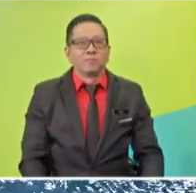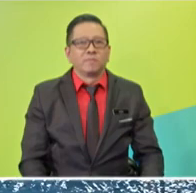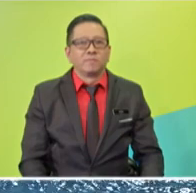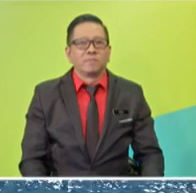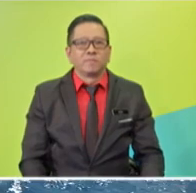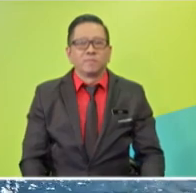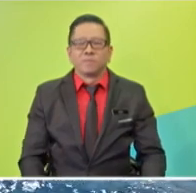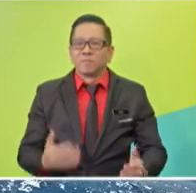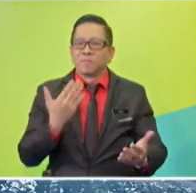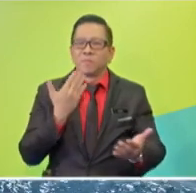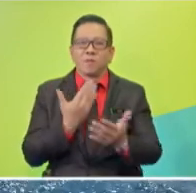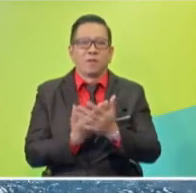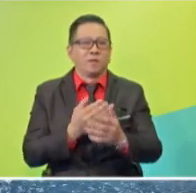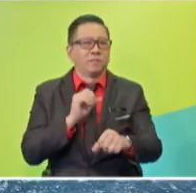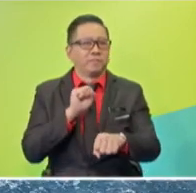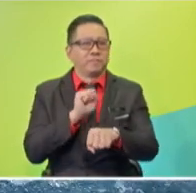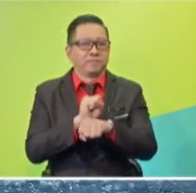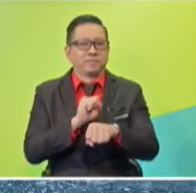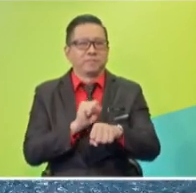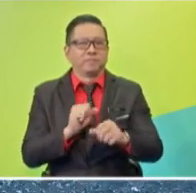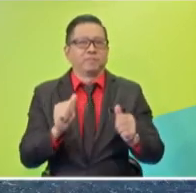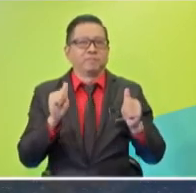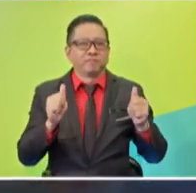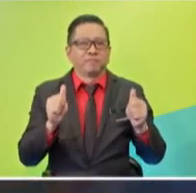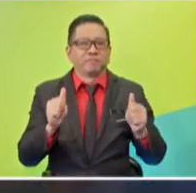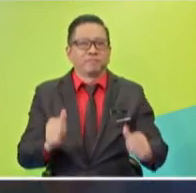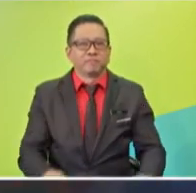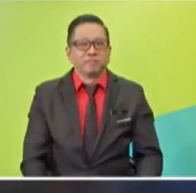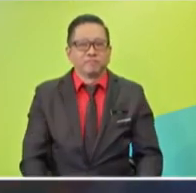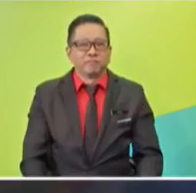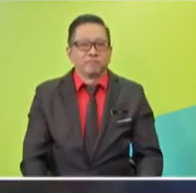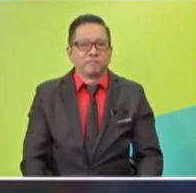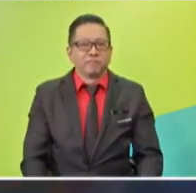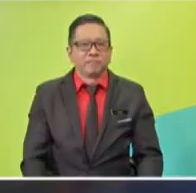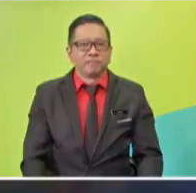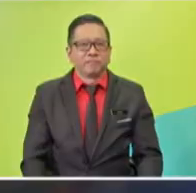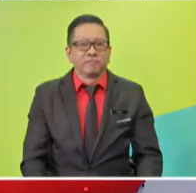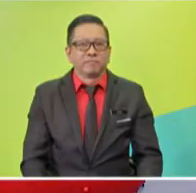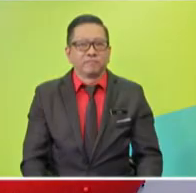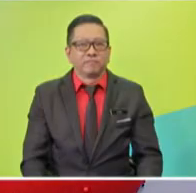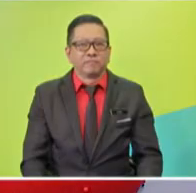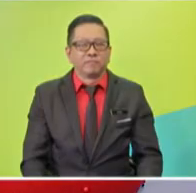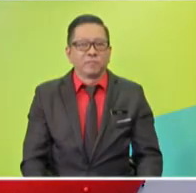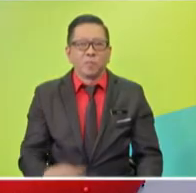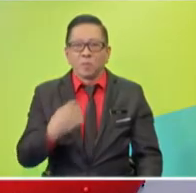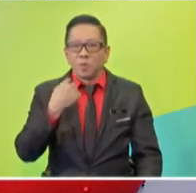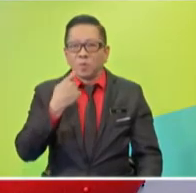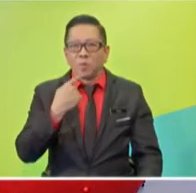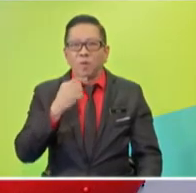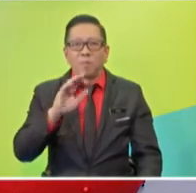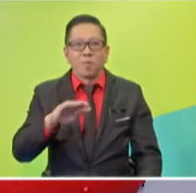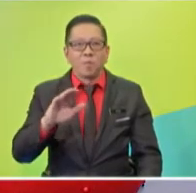Yes. Great job, everyone. All right, so next, perhaps for pupils who are at home and wanting to do